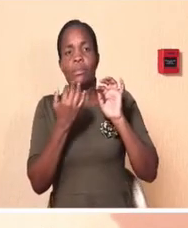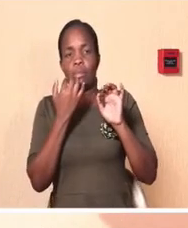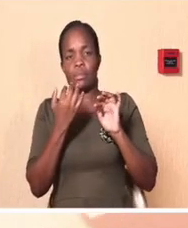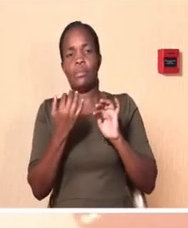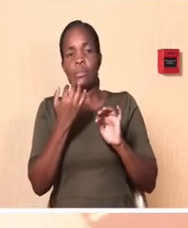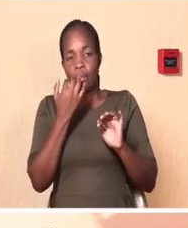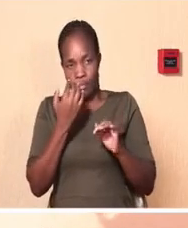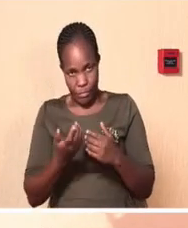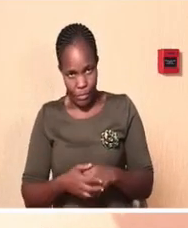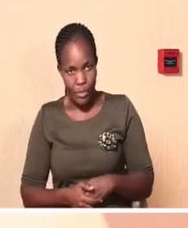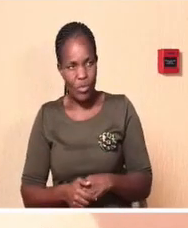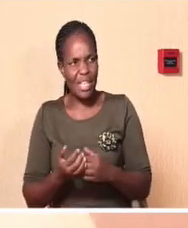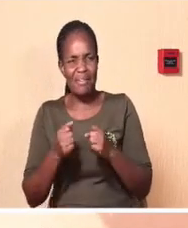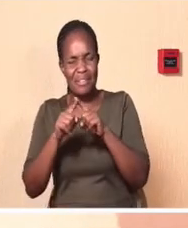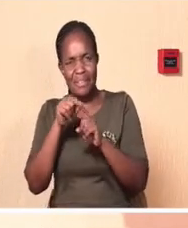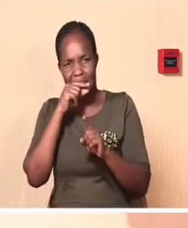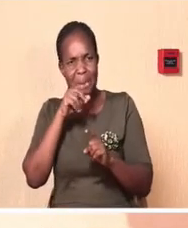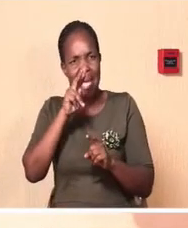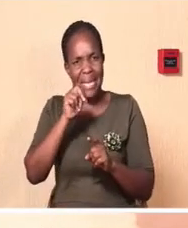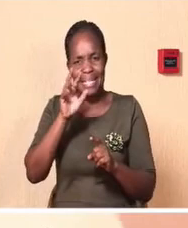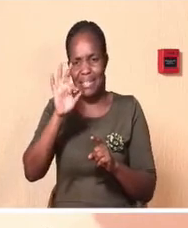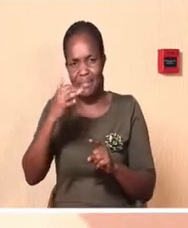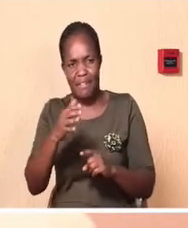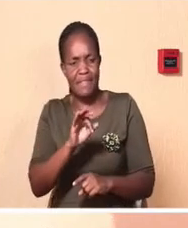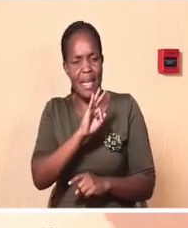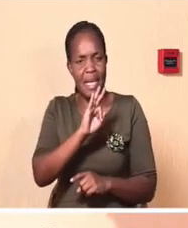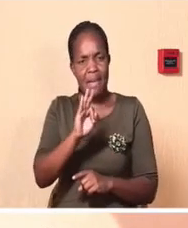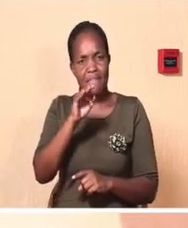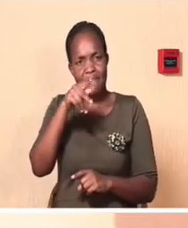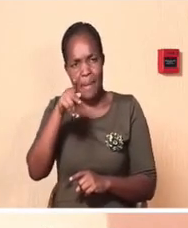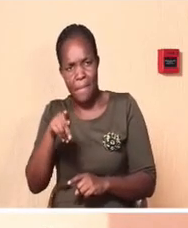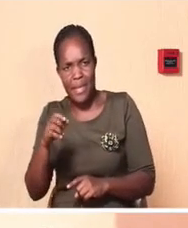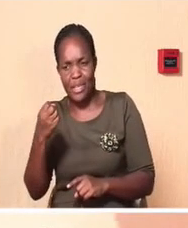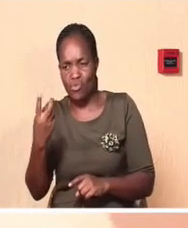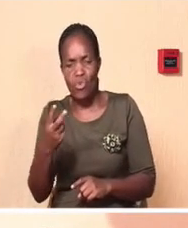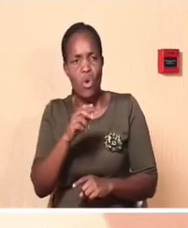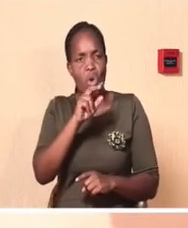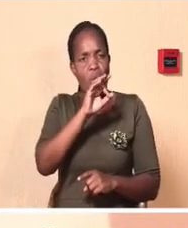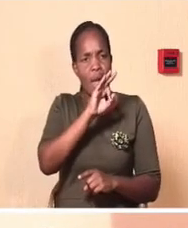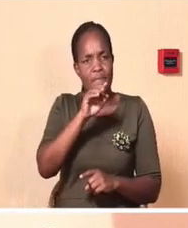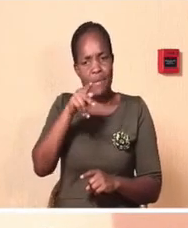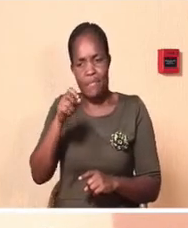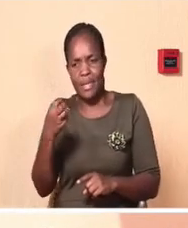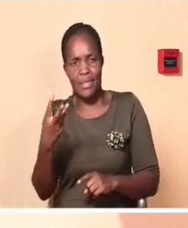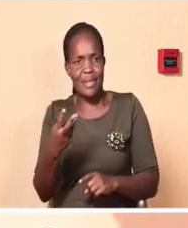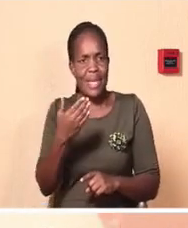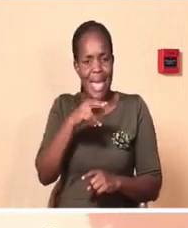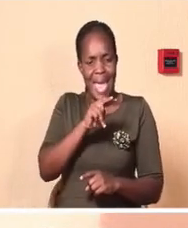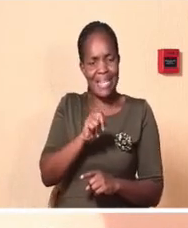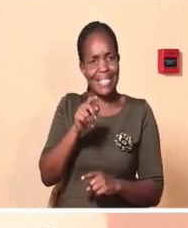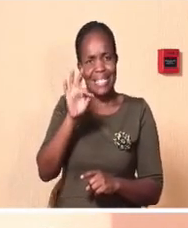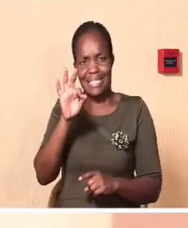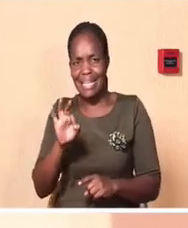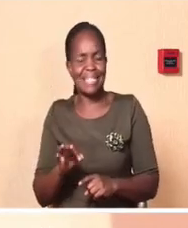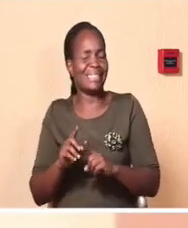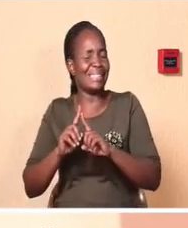N95, FFP2, FFP3, N99. These are really